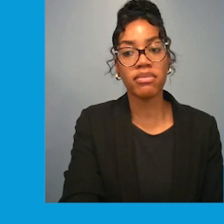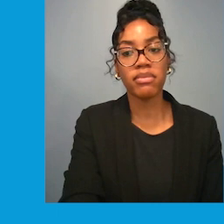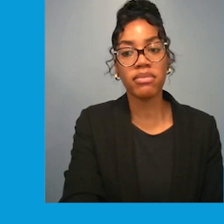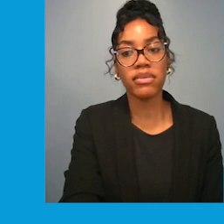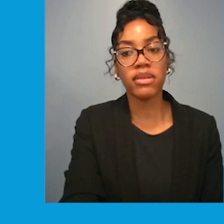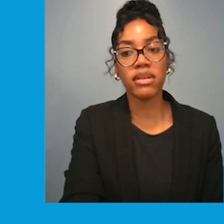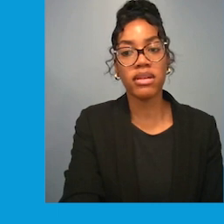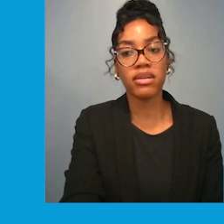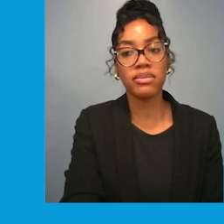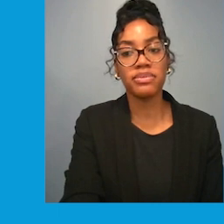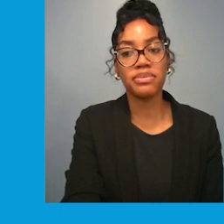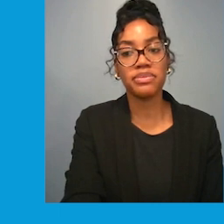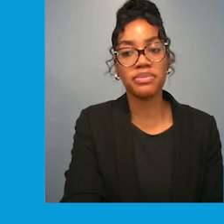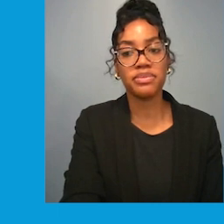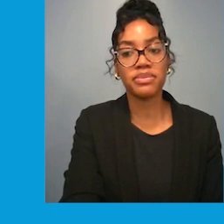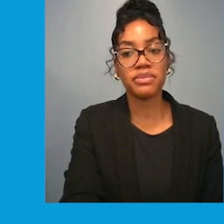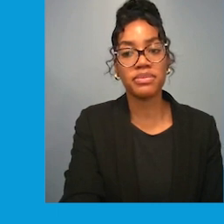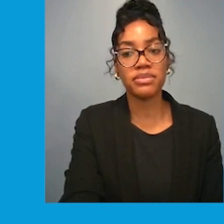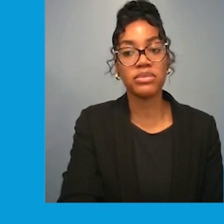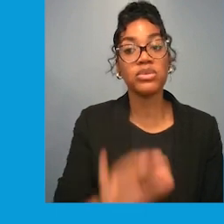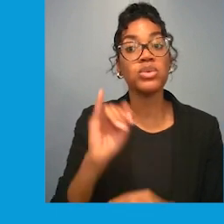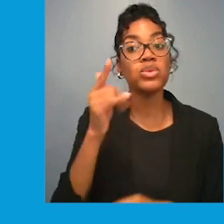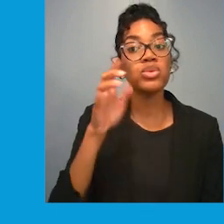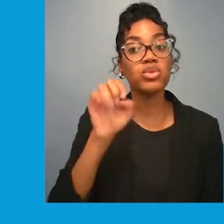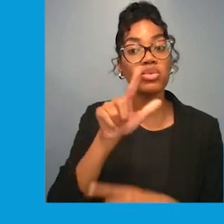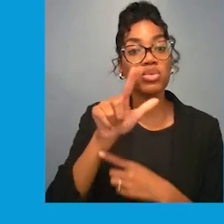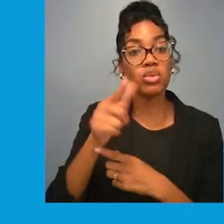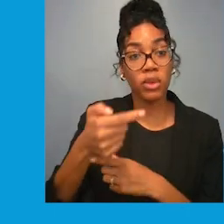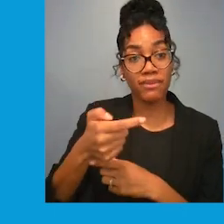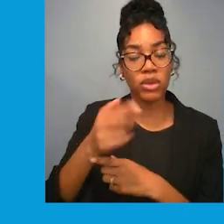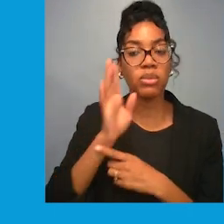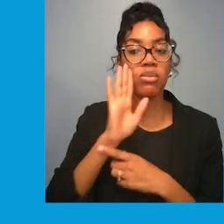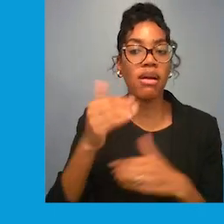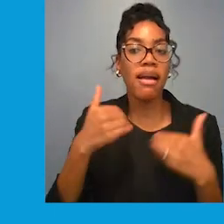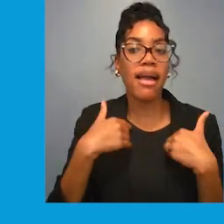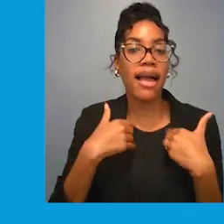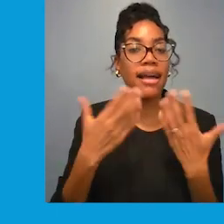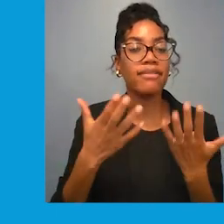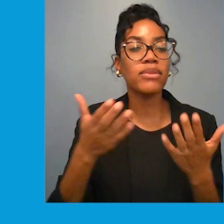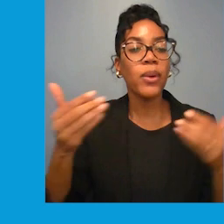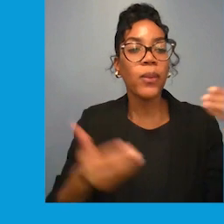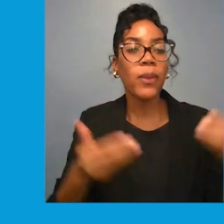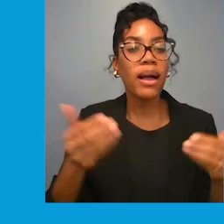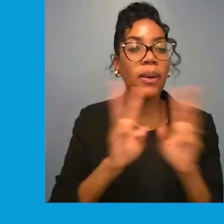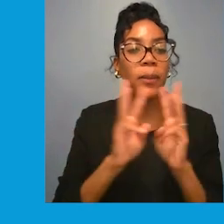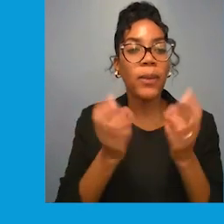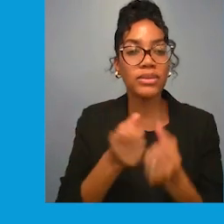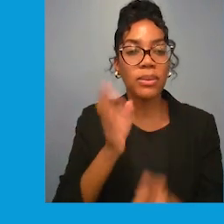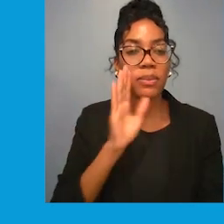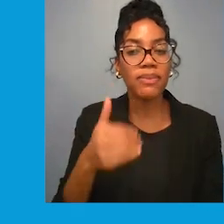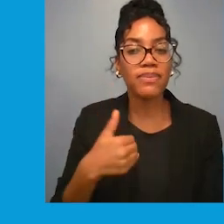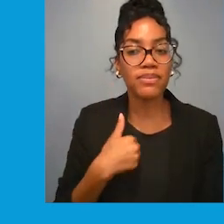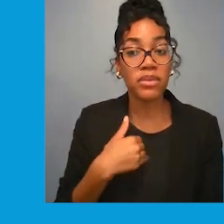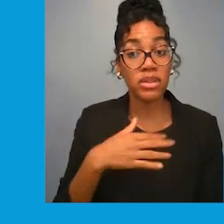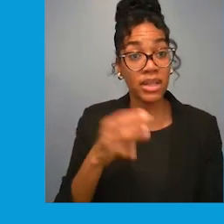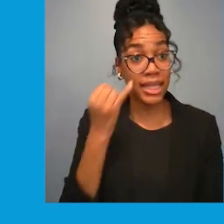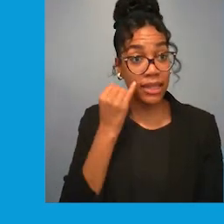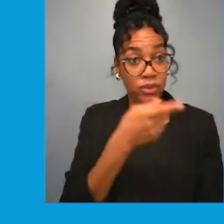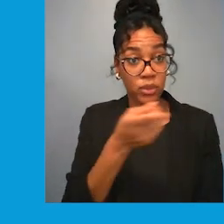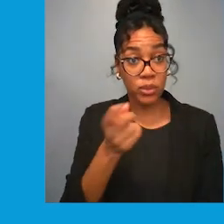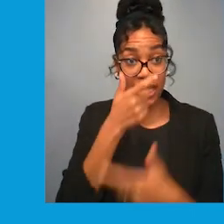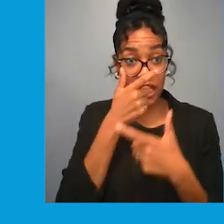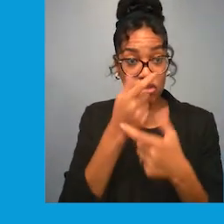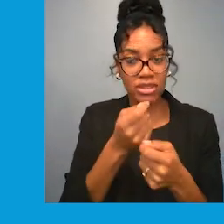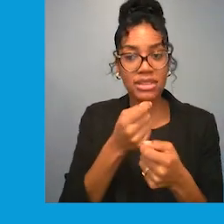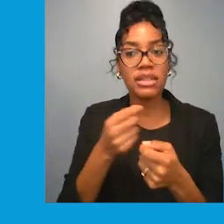on June 21st from 12 to 6 Eastern. So please, if you are interested in this program, reserve that time now.